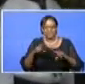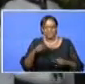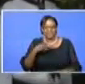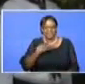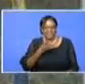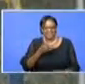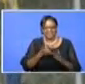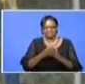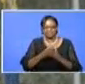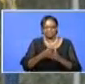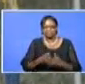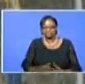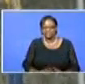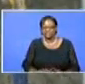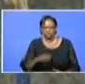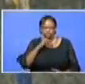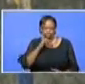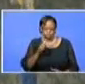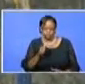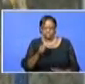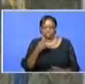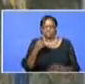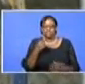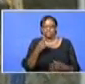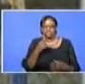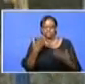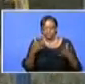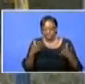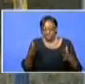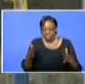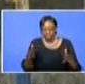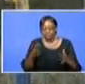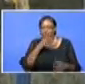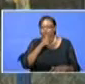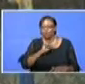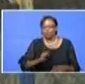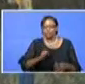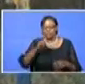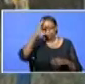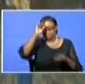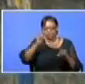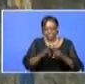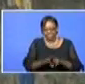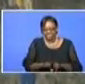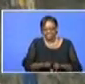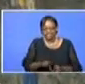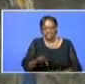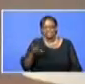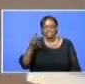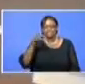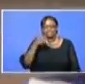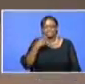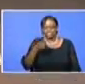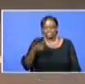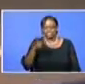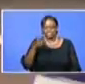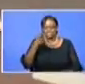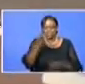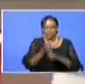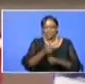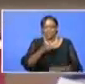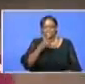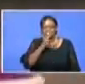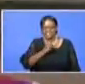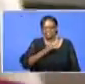time. Now, not to be outdone by the performances of her older brothers, Sadie Elizabeth Thompson, she took home the silver in the